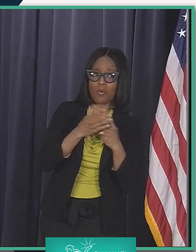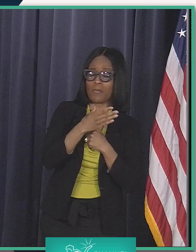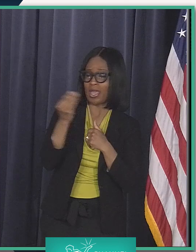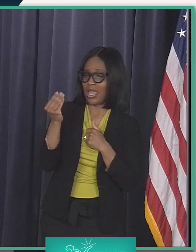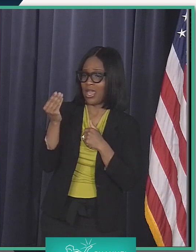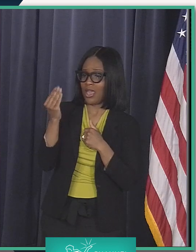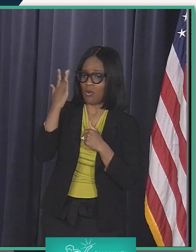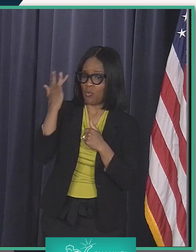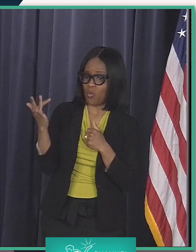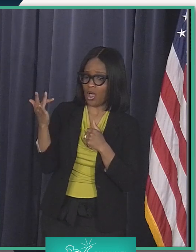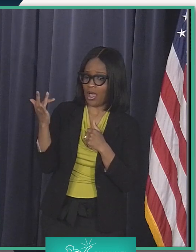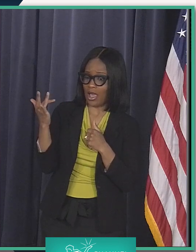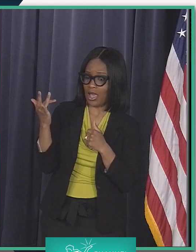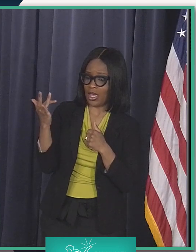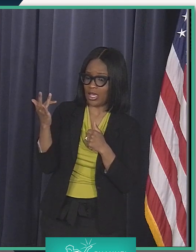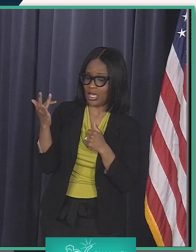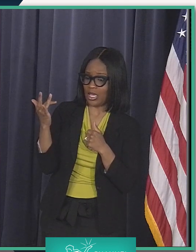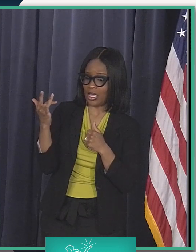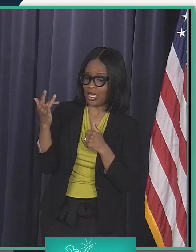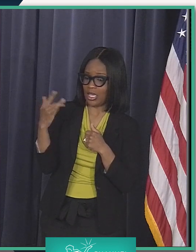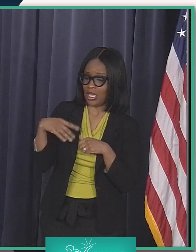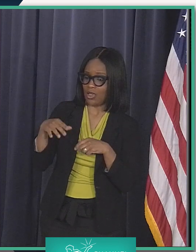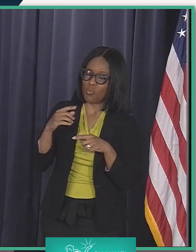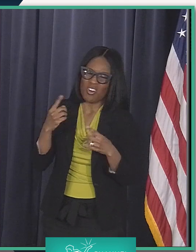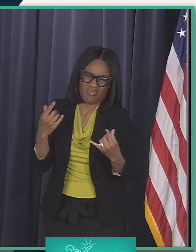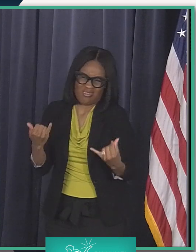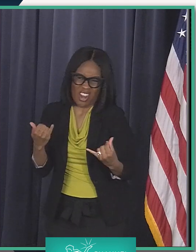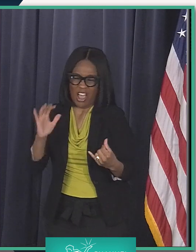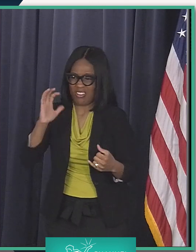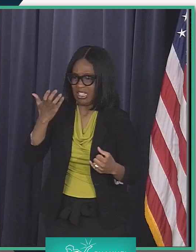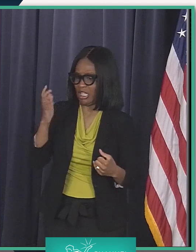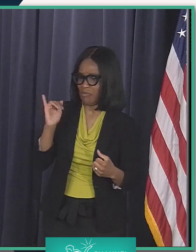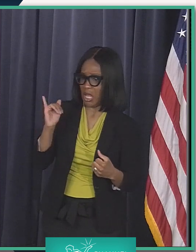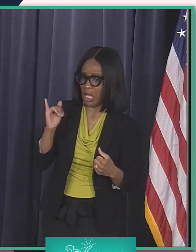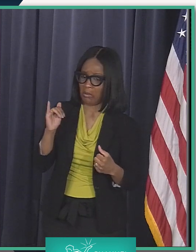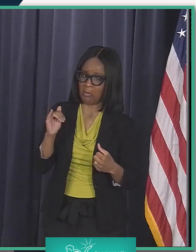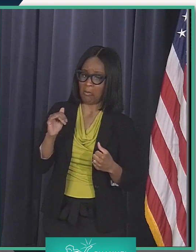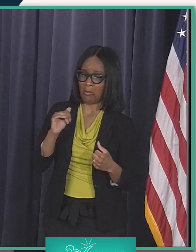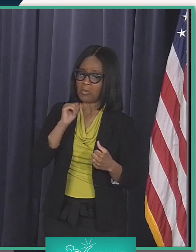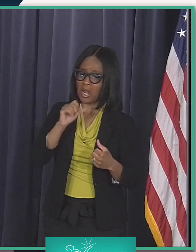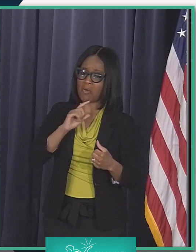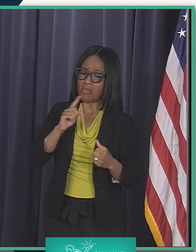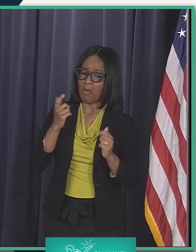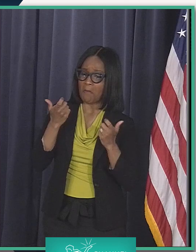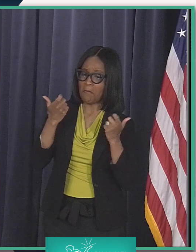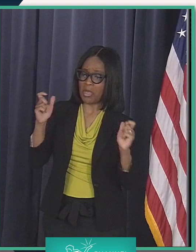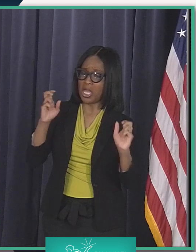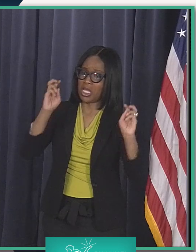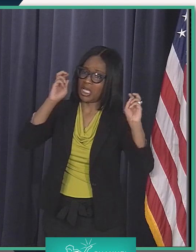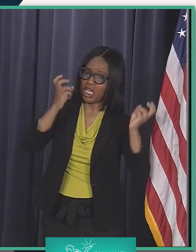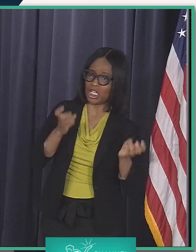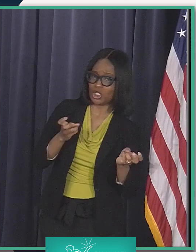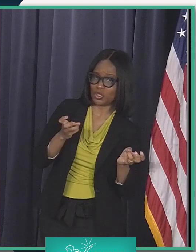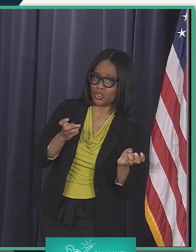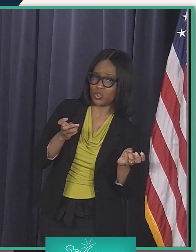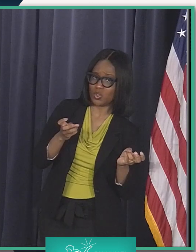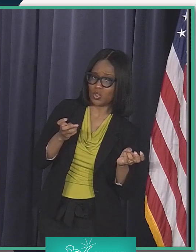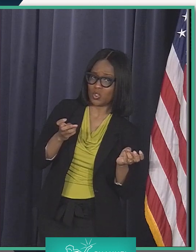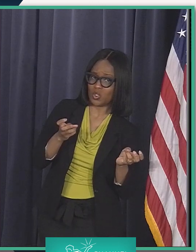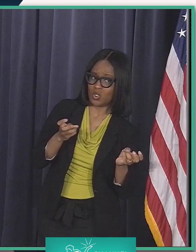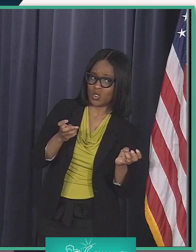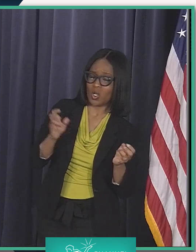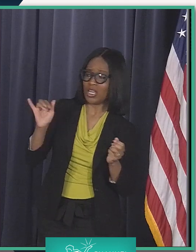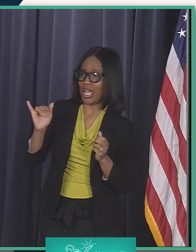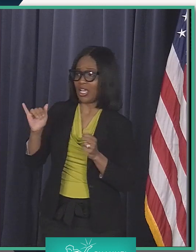why at least currently it doesn't seem like it is as big of an issue there as we're seeing at in